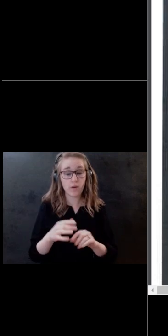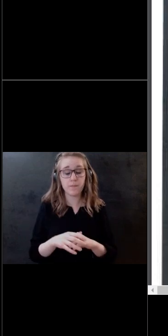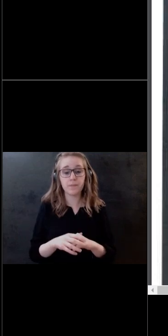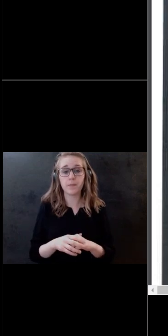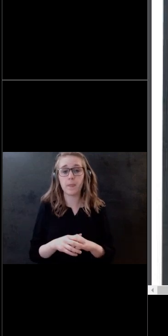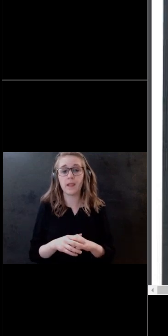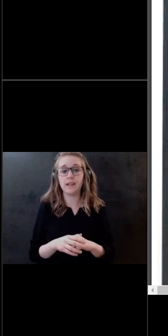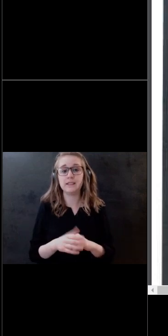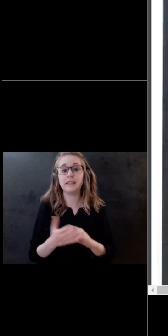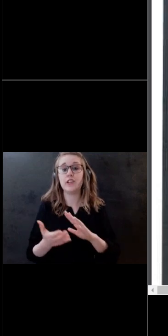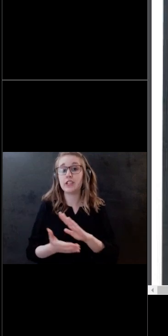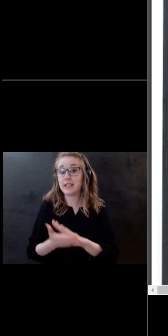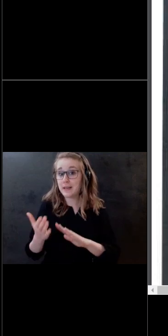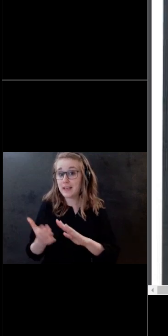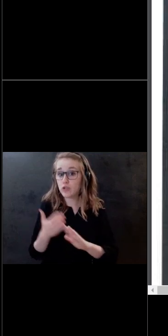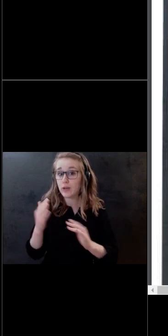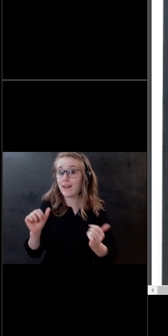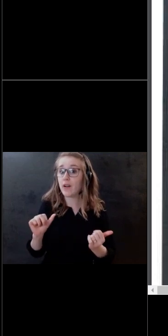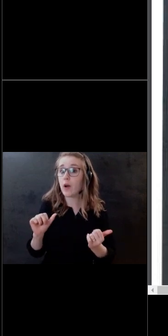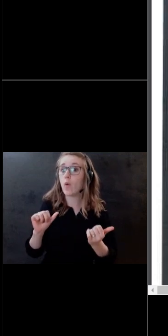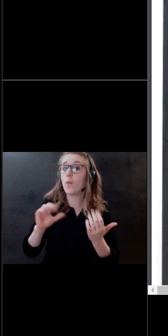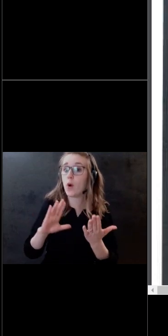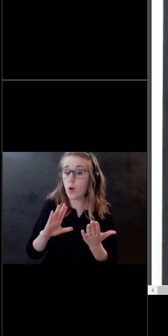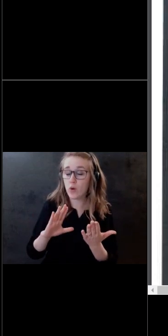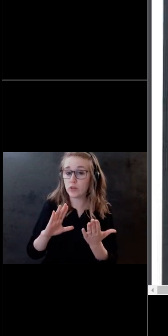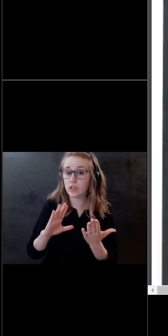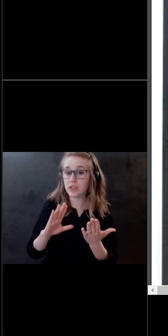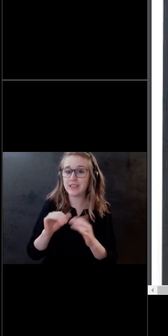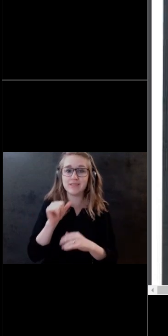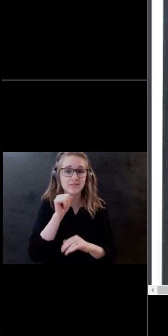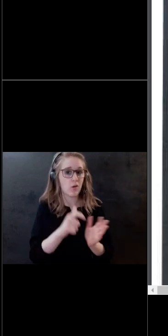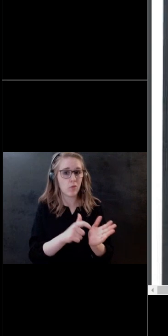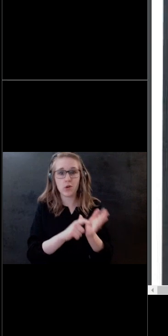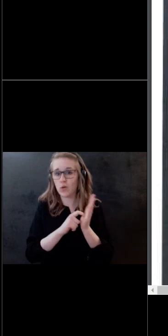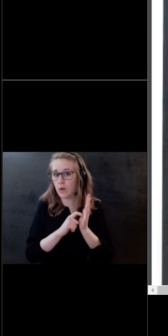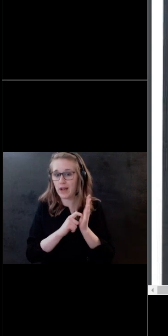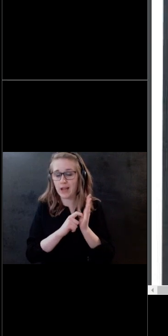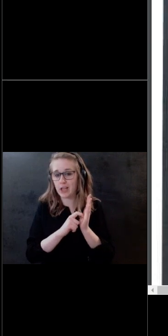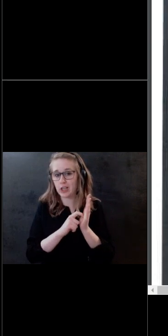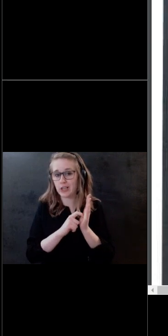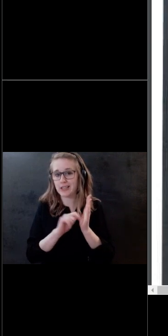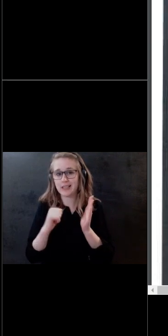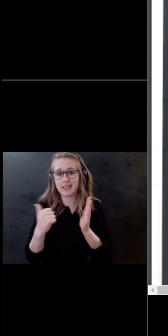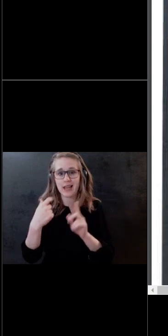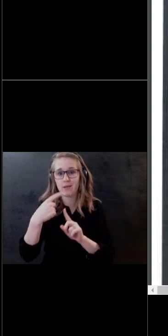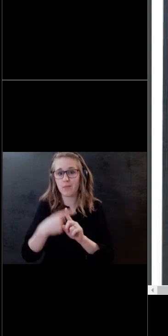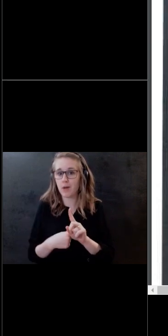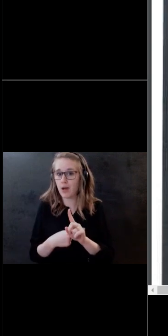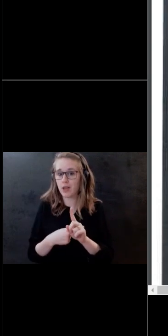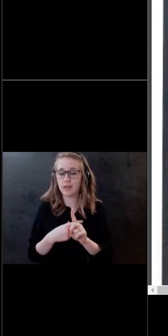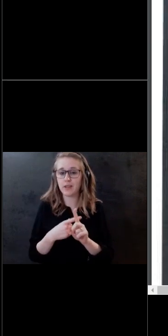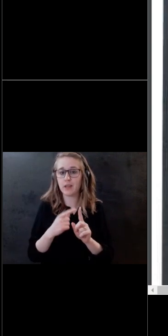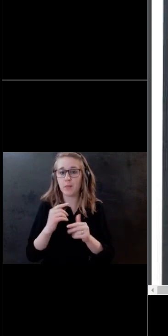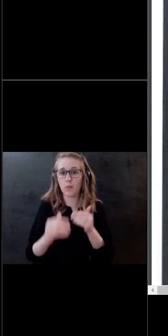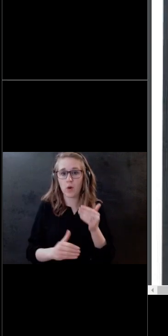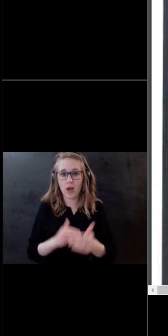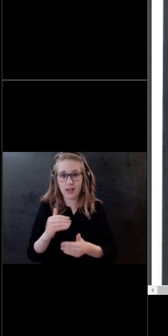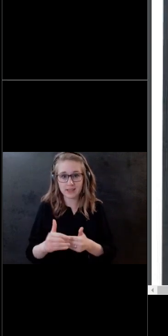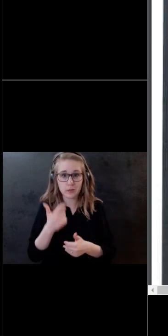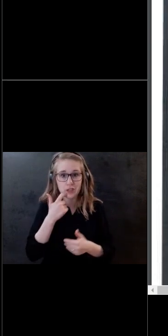an administrative way to do it that doesn't require us to go through the 10-month process that you just did, that